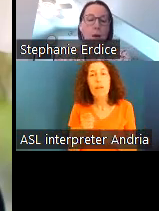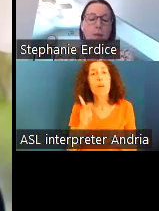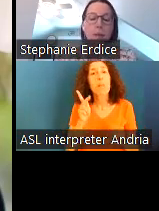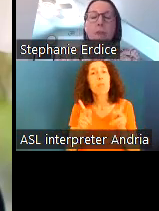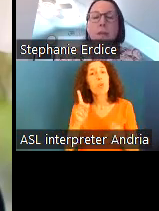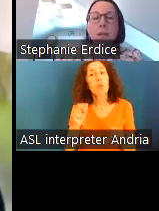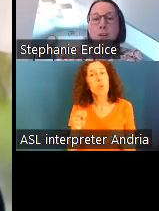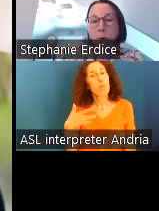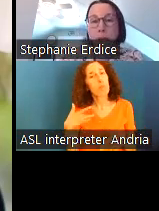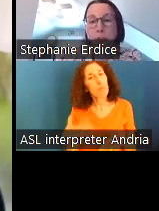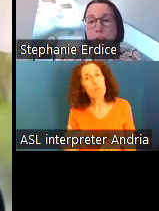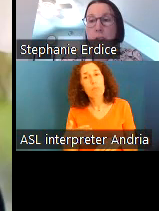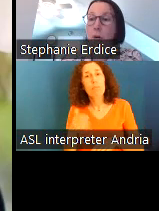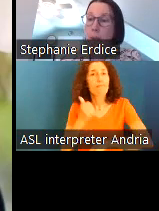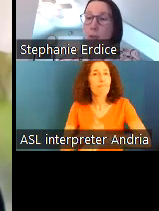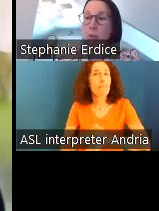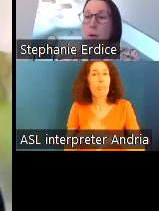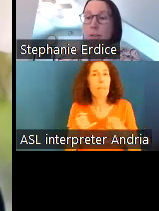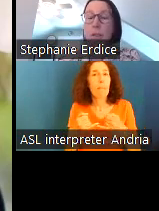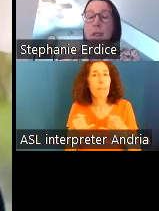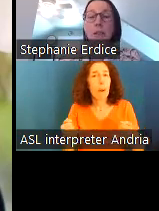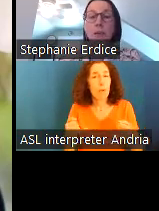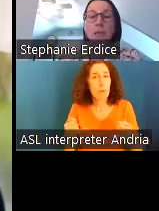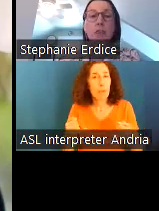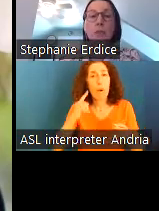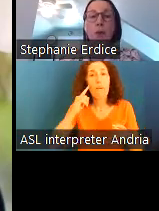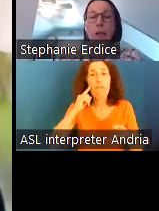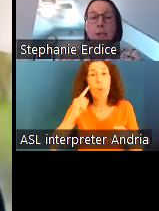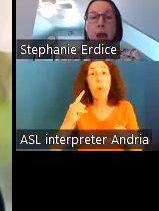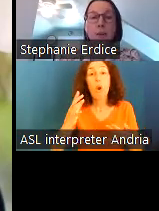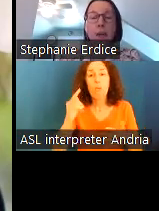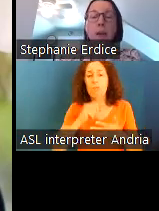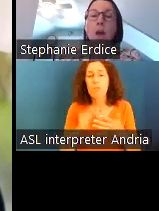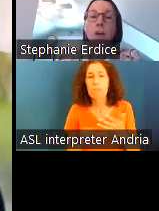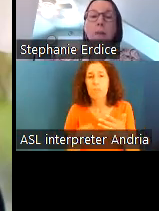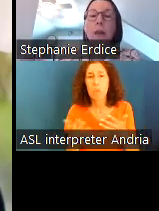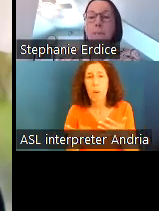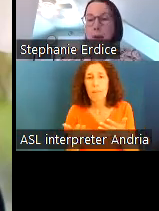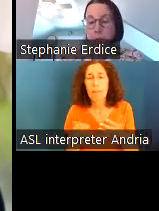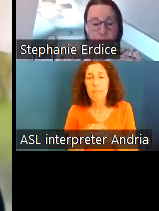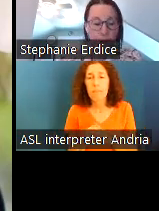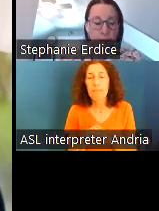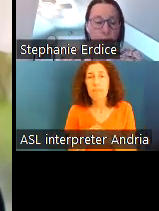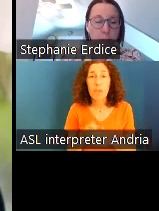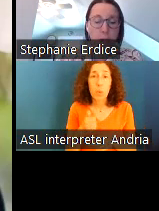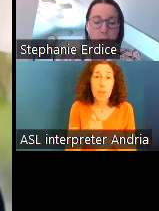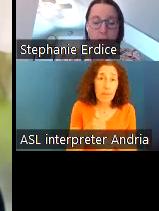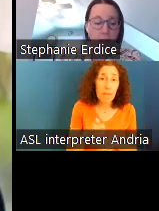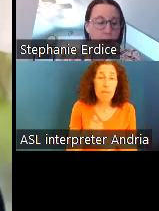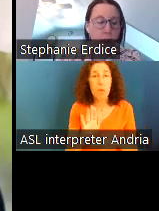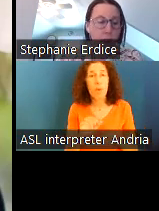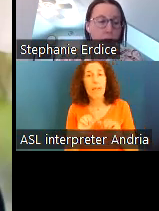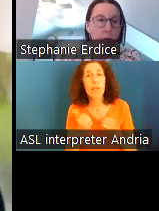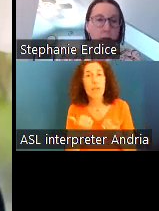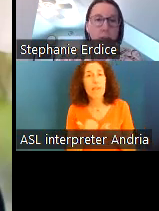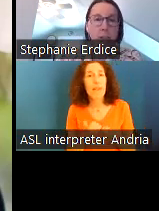chat, what are the things that your agency, or maybe you personally as a professional working as an advocate, create boundaries around? And